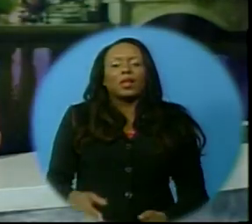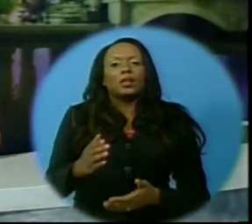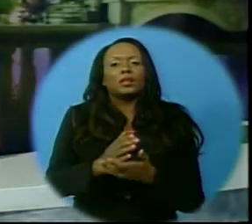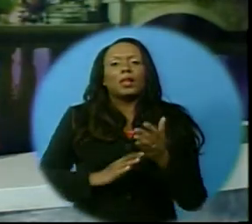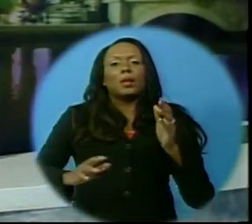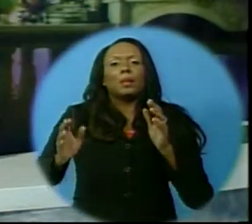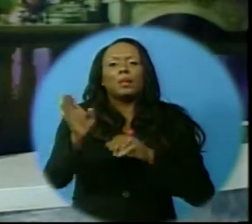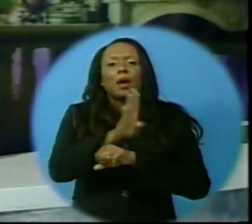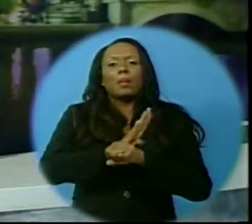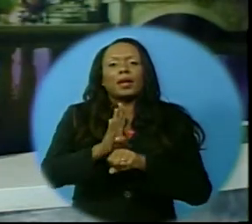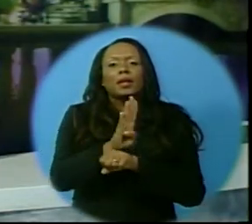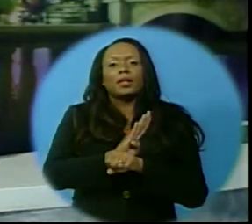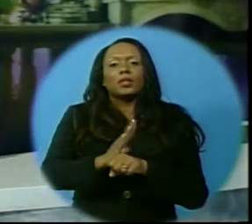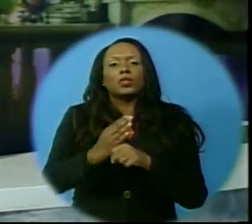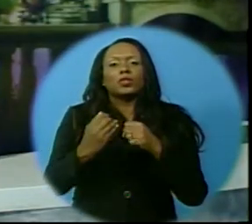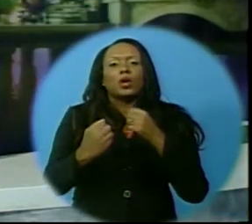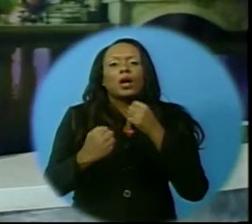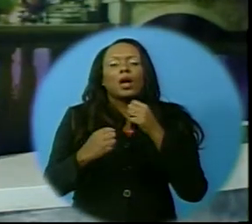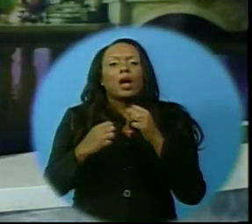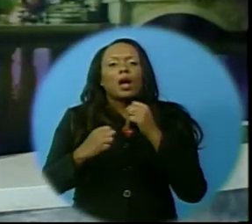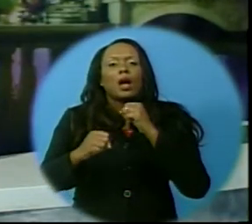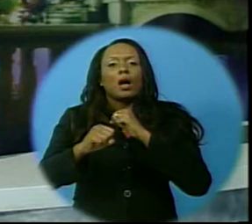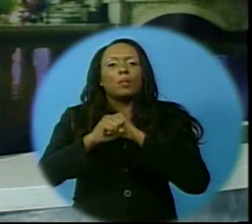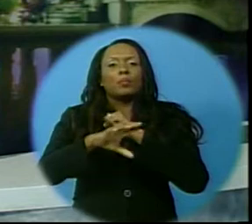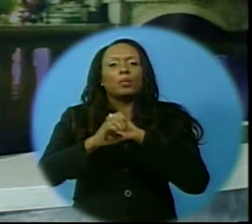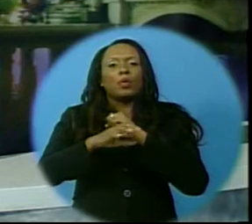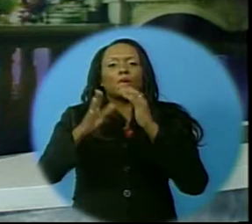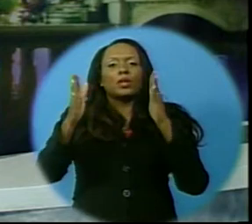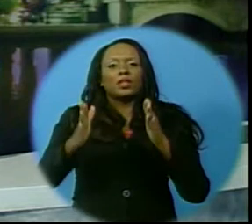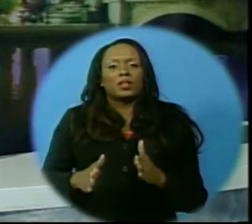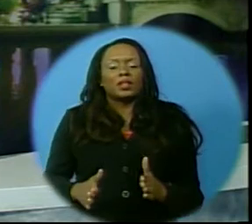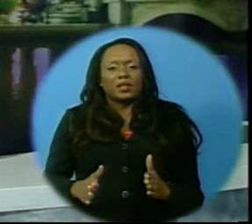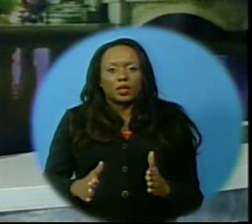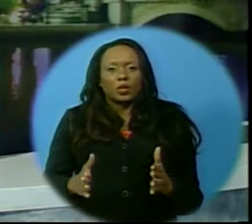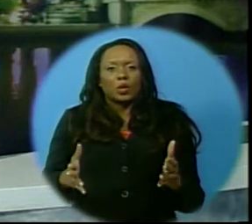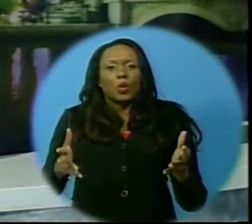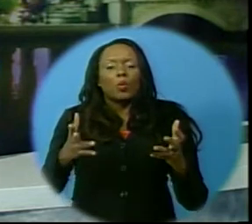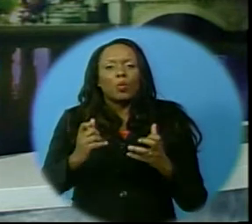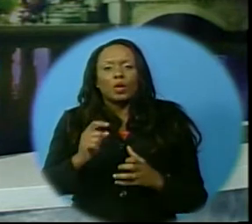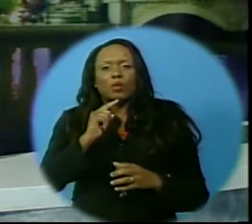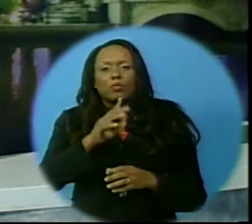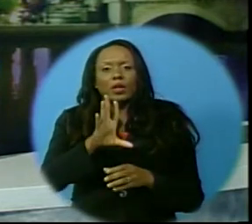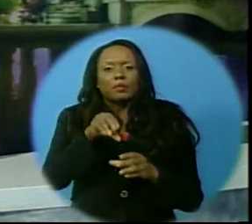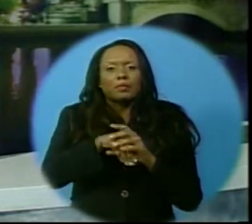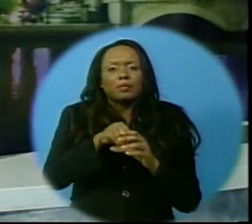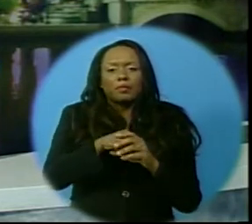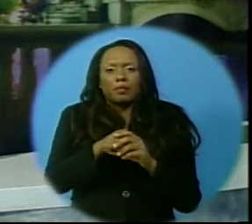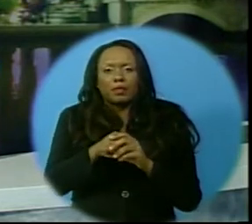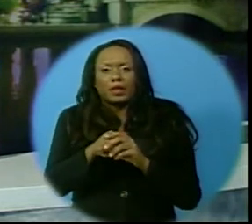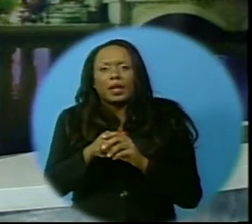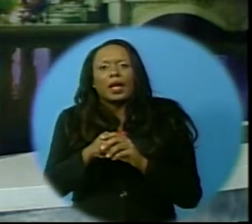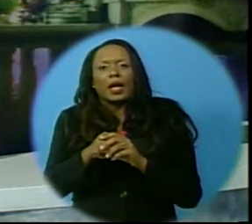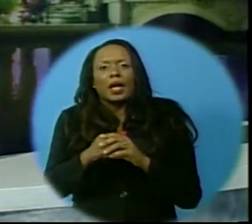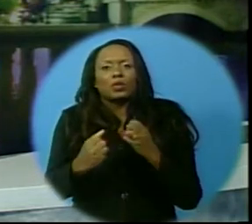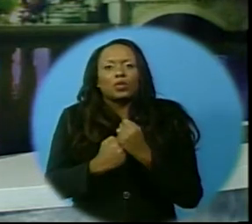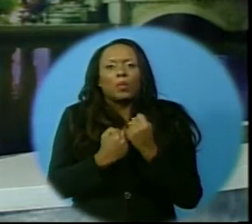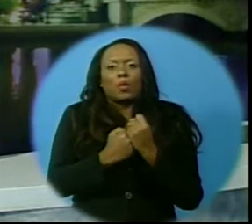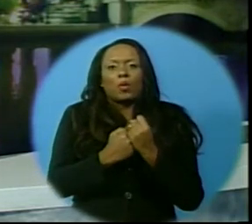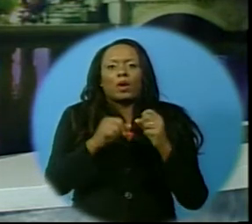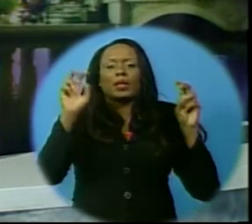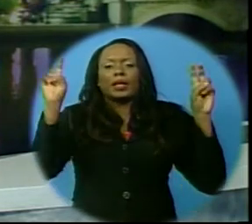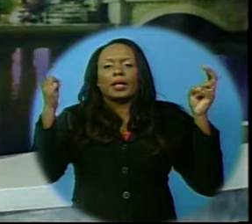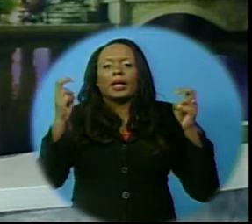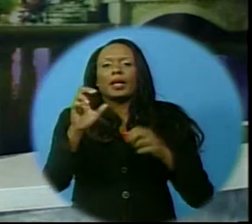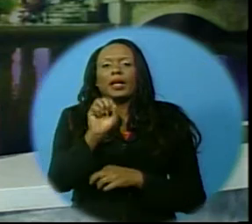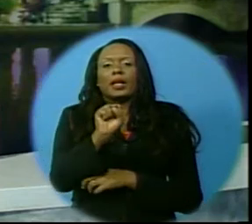Some Barbadian promoters have their eyes on the lucrative spring break market in the United States. And if the group led by